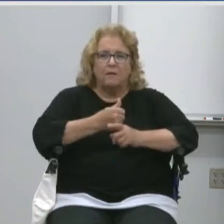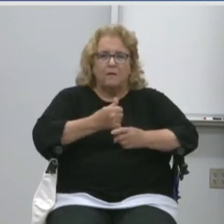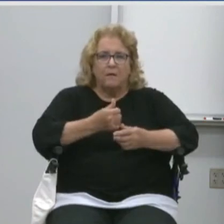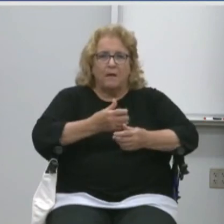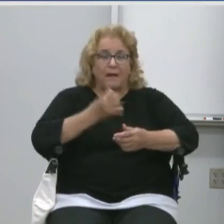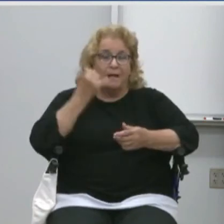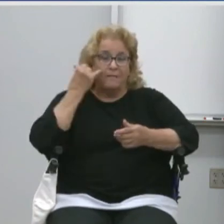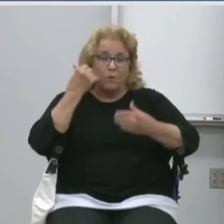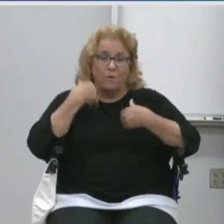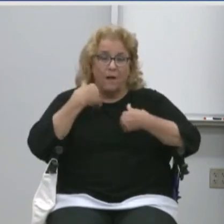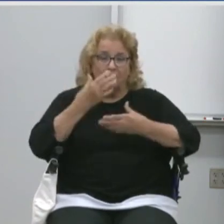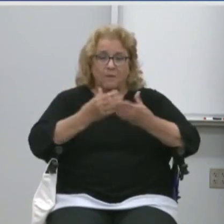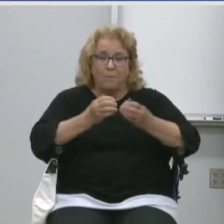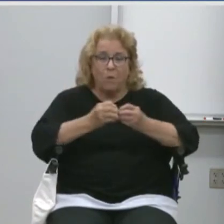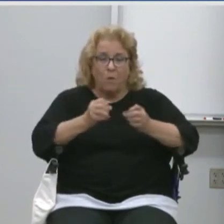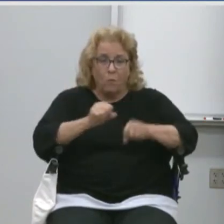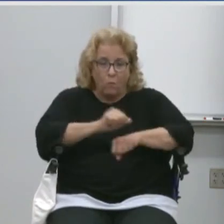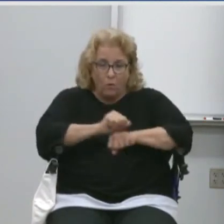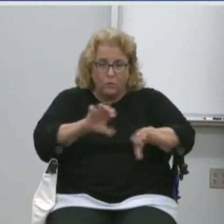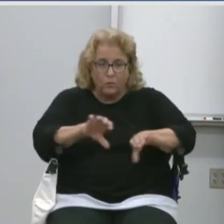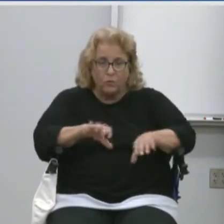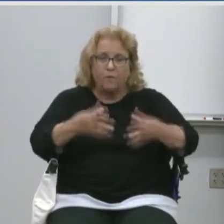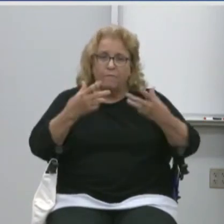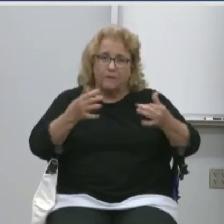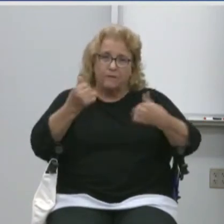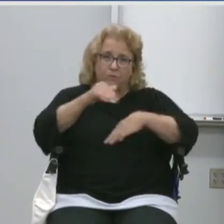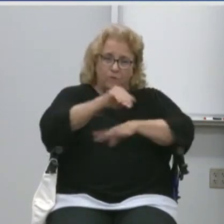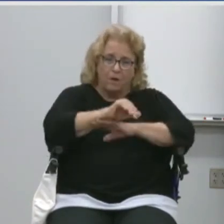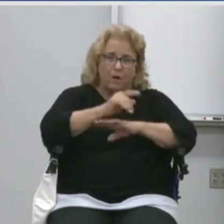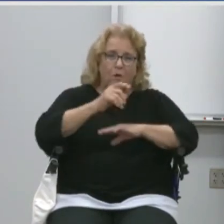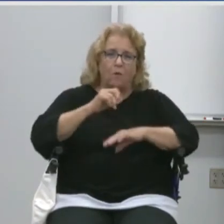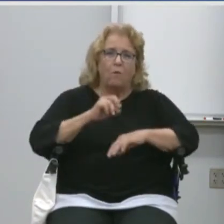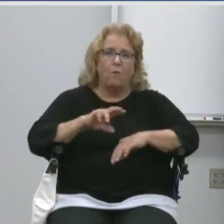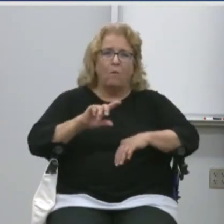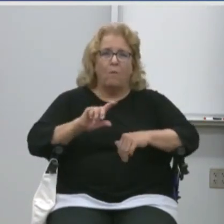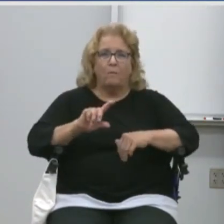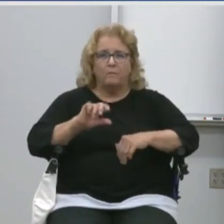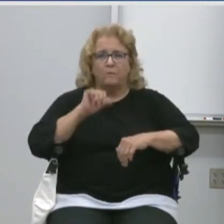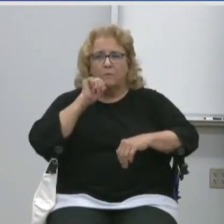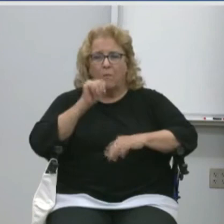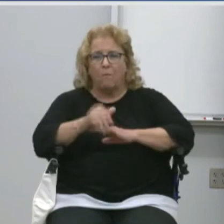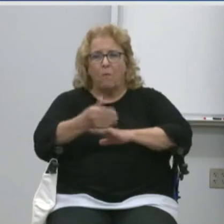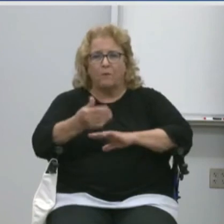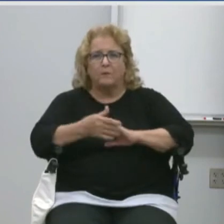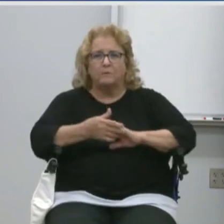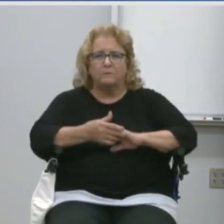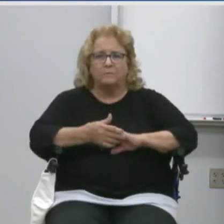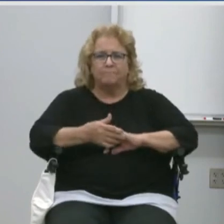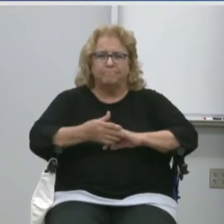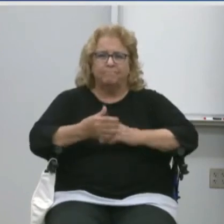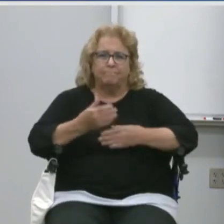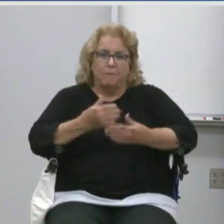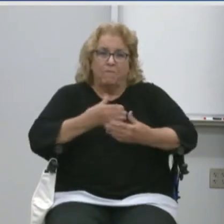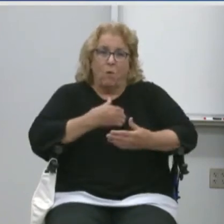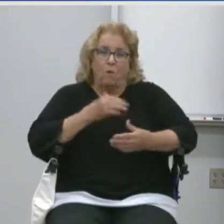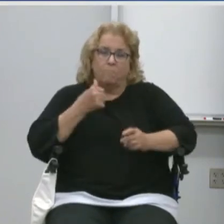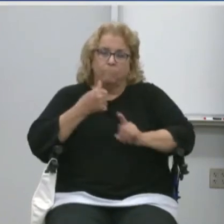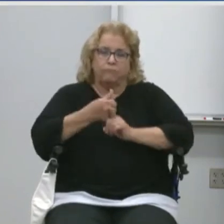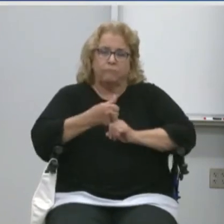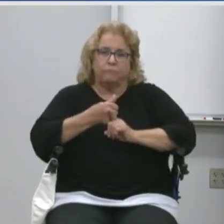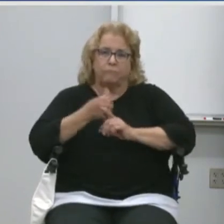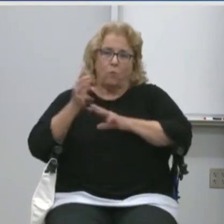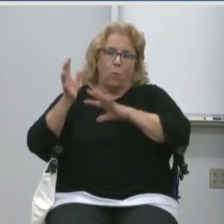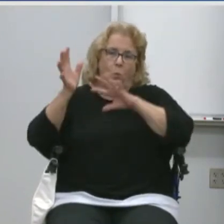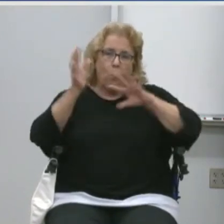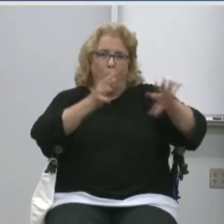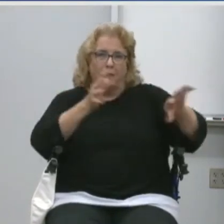If you've got some more work to do, finish it up tonight or first thing in the morning before we get the onset of, again, of those tropical storm force winds. So